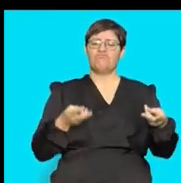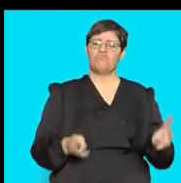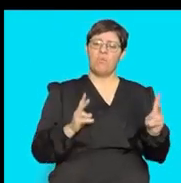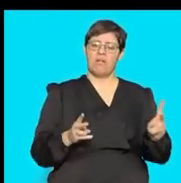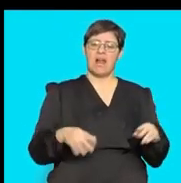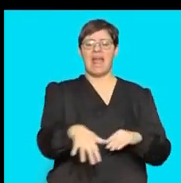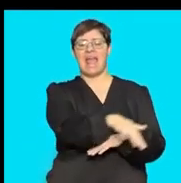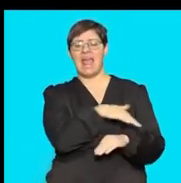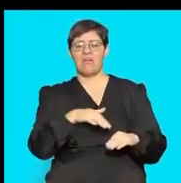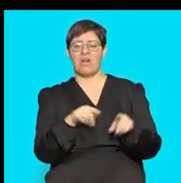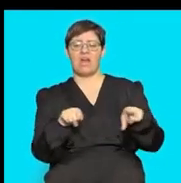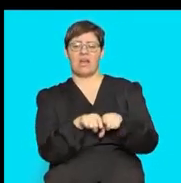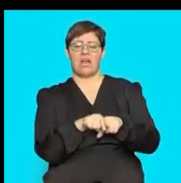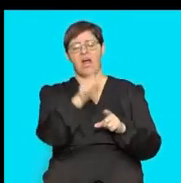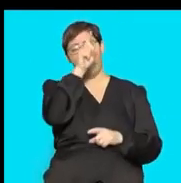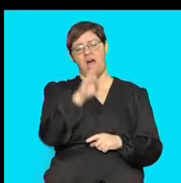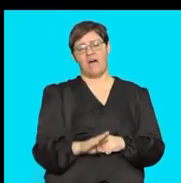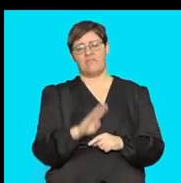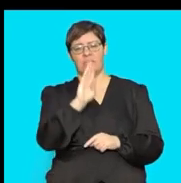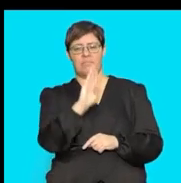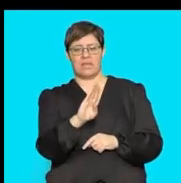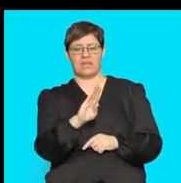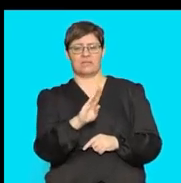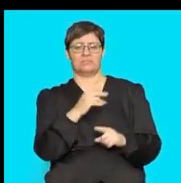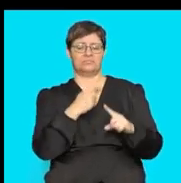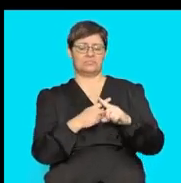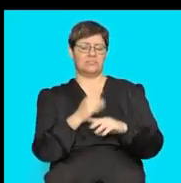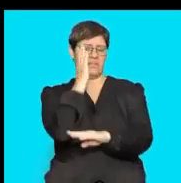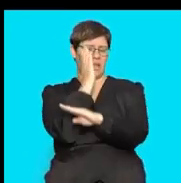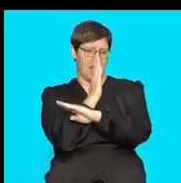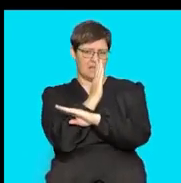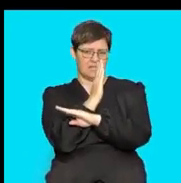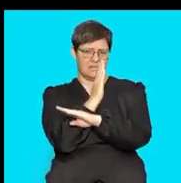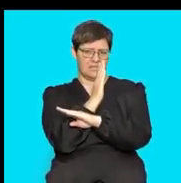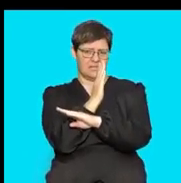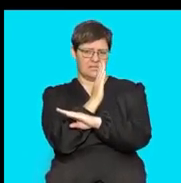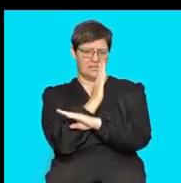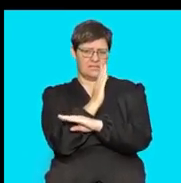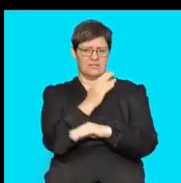regular area of triangle equals half base times height formula?